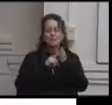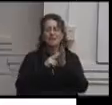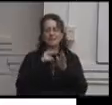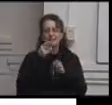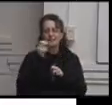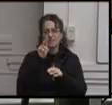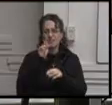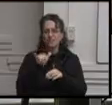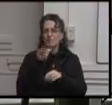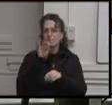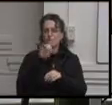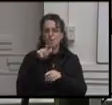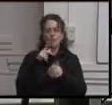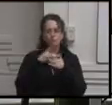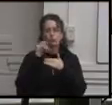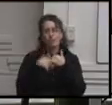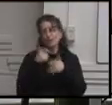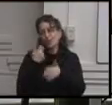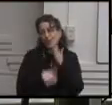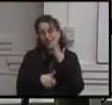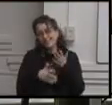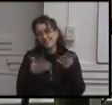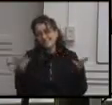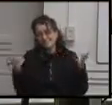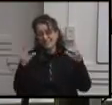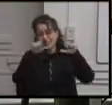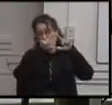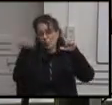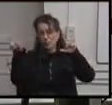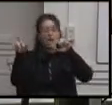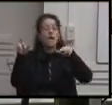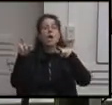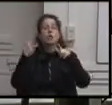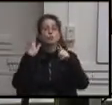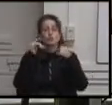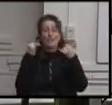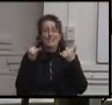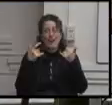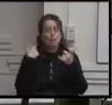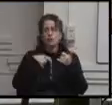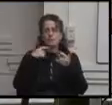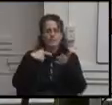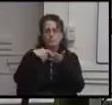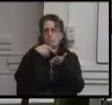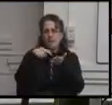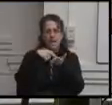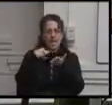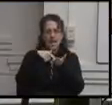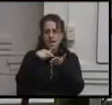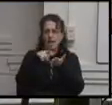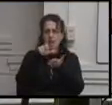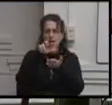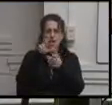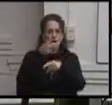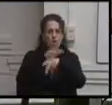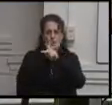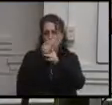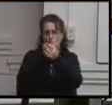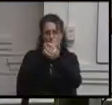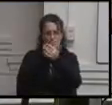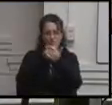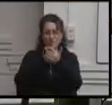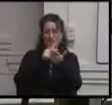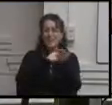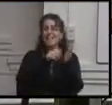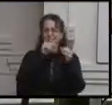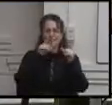project. That loan is going to be paid off in 9 years, and so that's going to be a real nice drop. Go